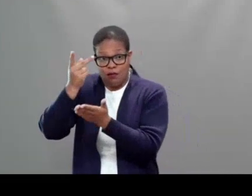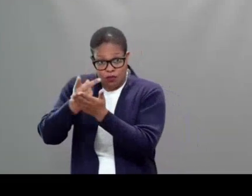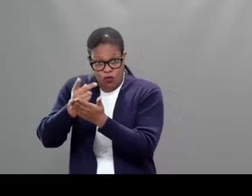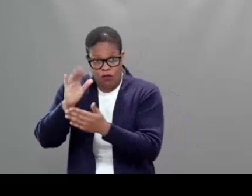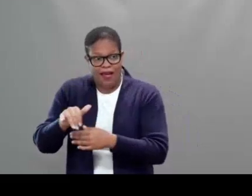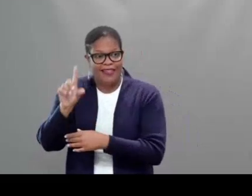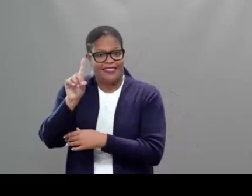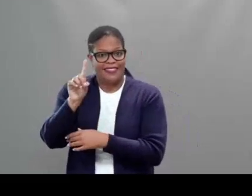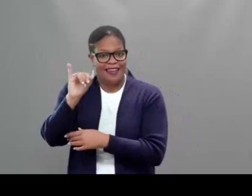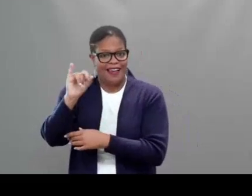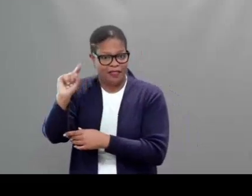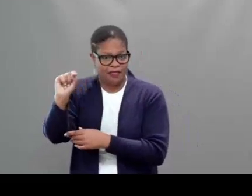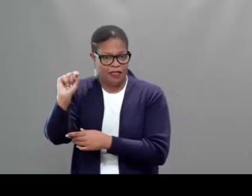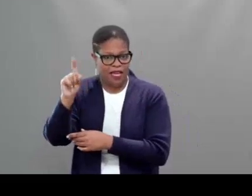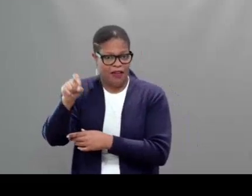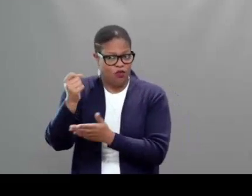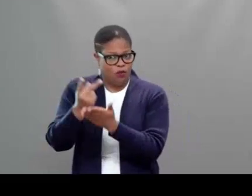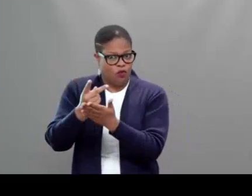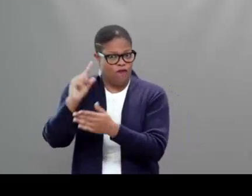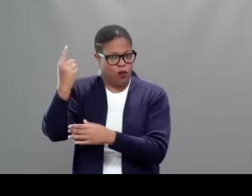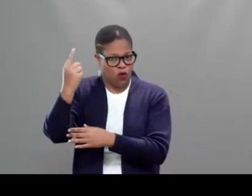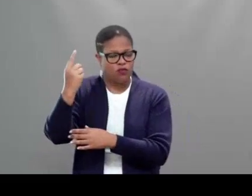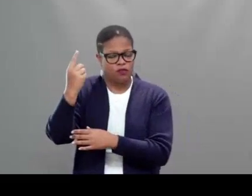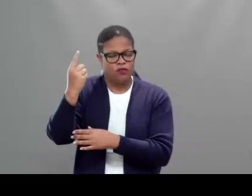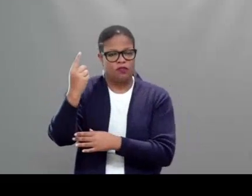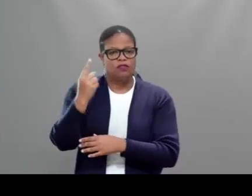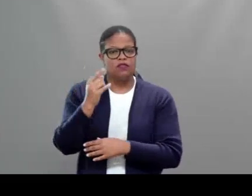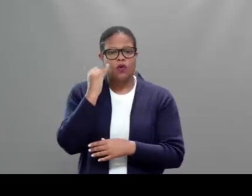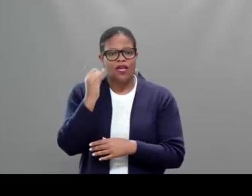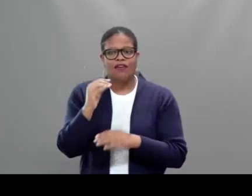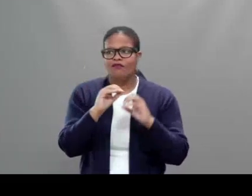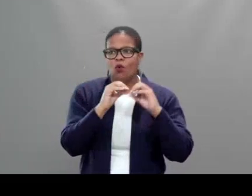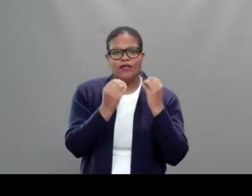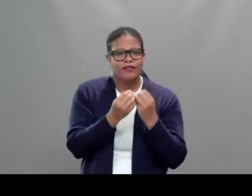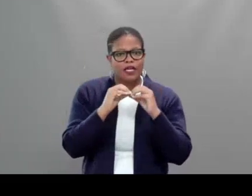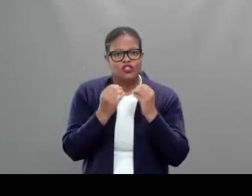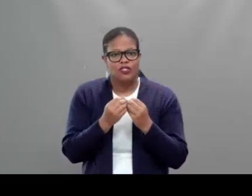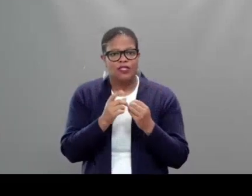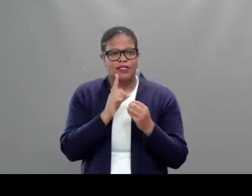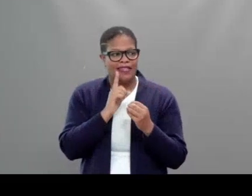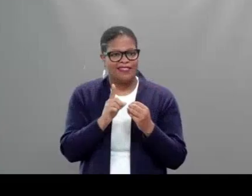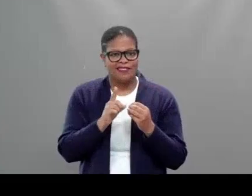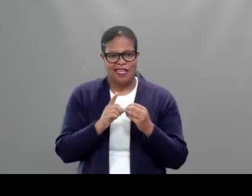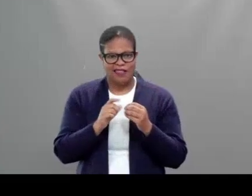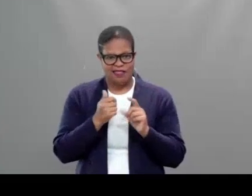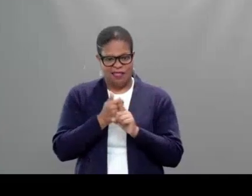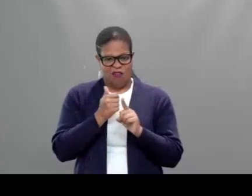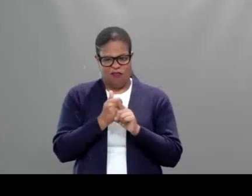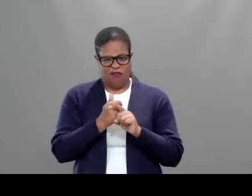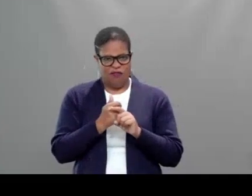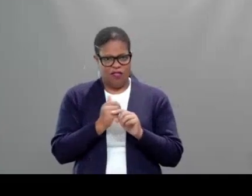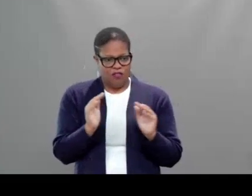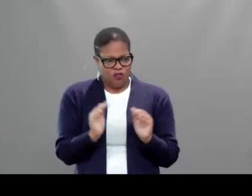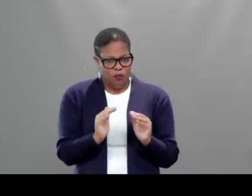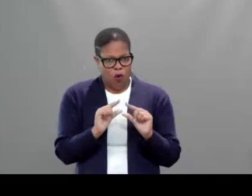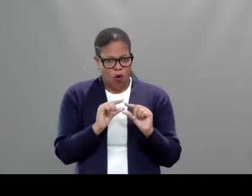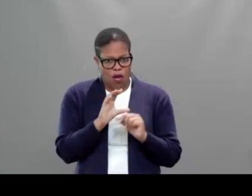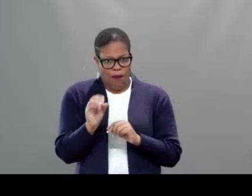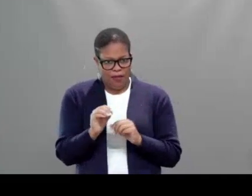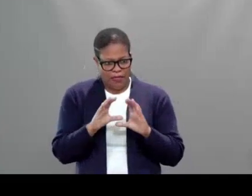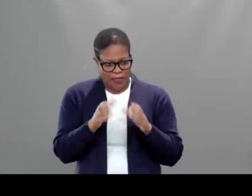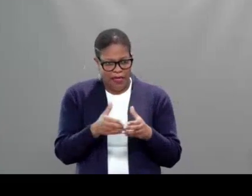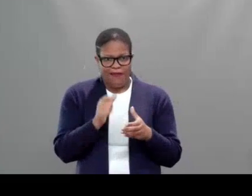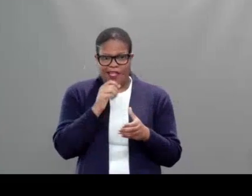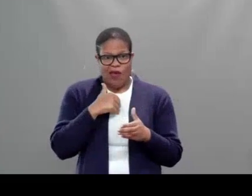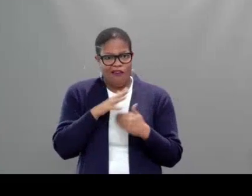DIT. And so there's, if an organization is a small company and they don't have